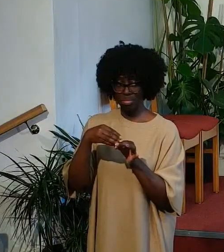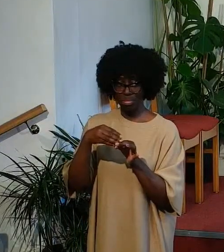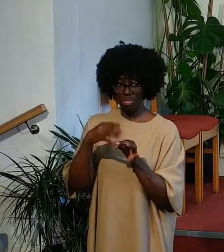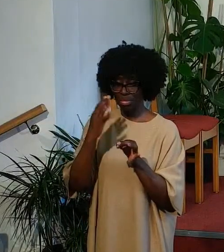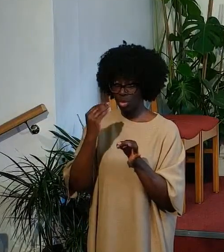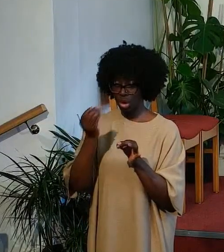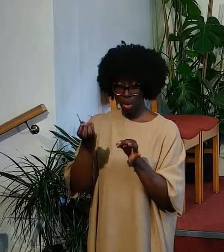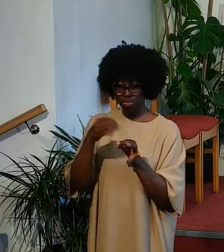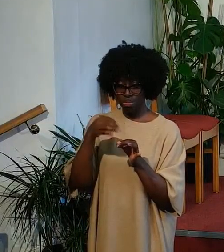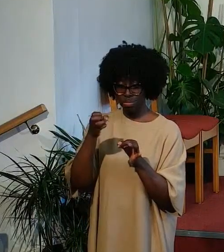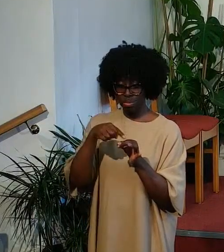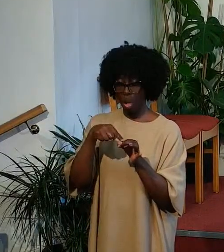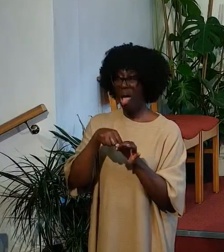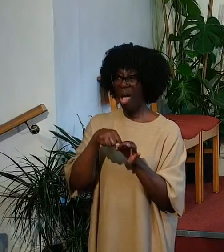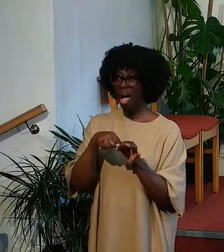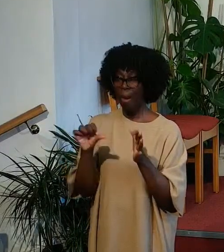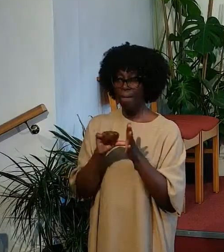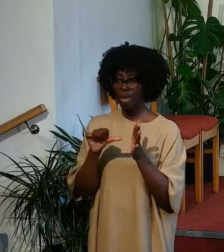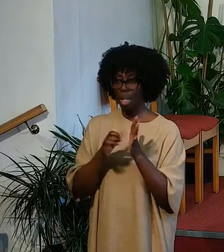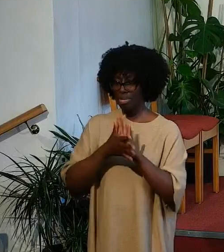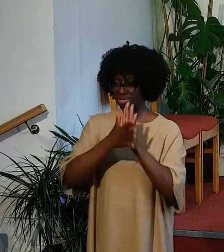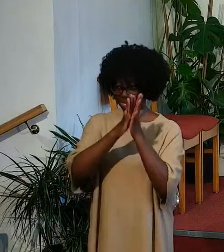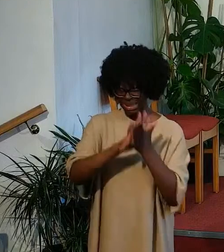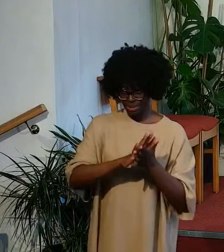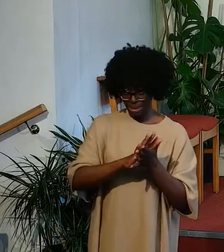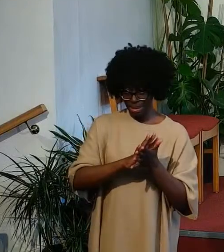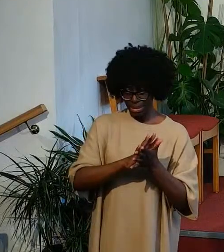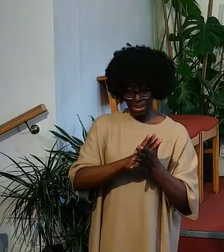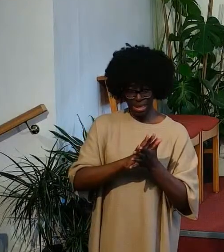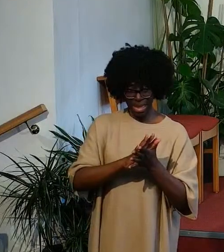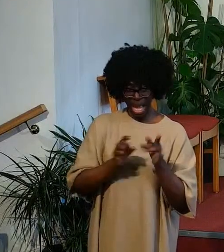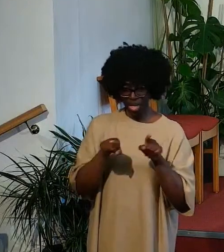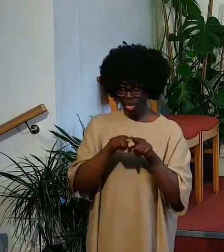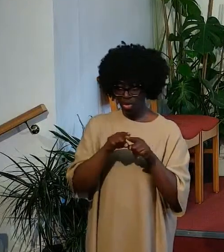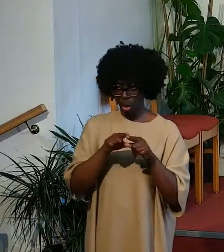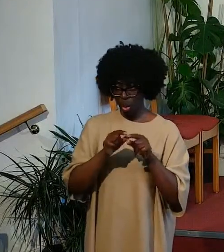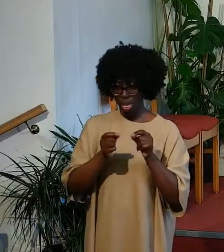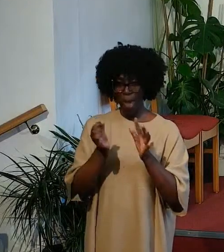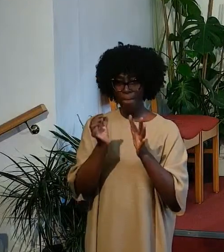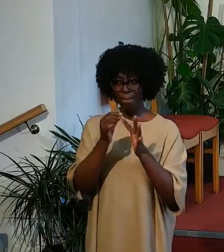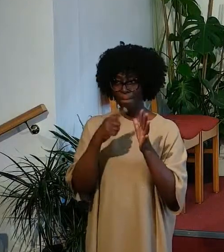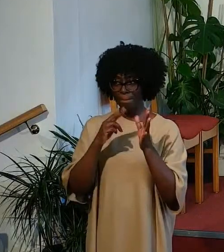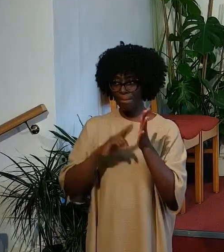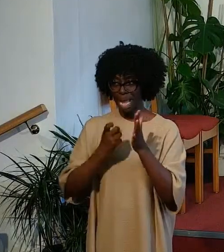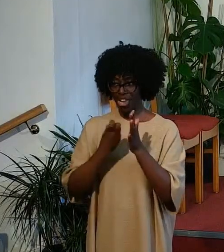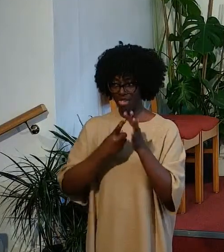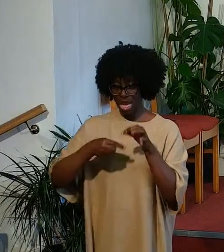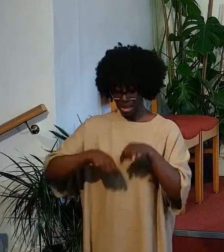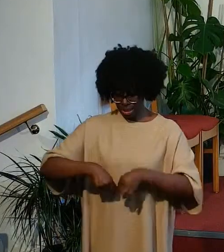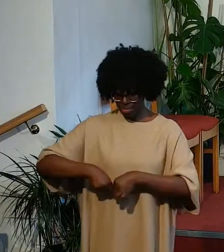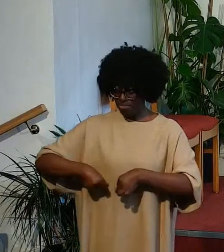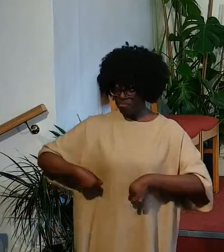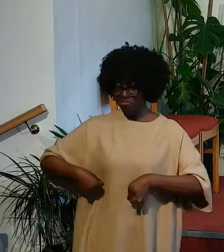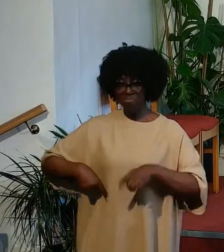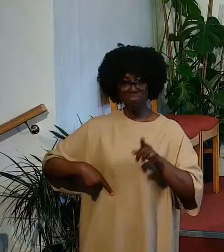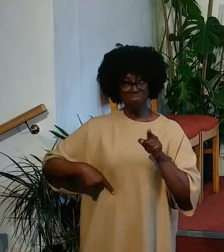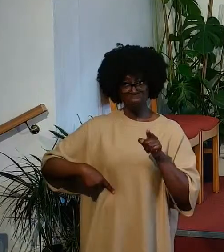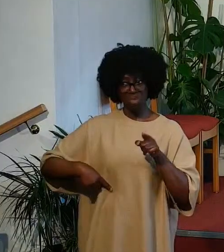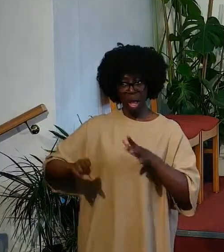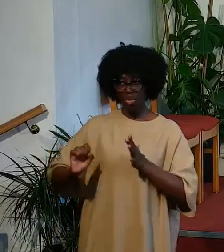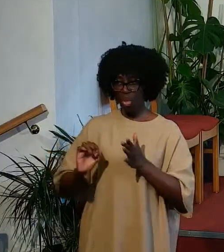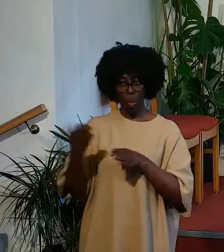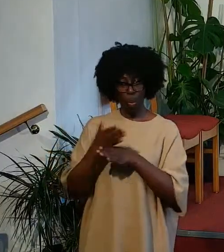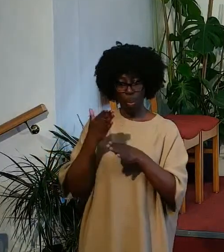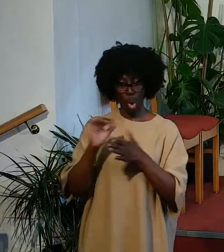your pancreas, but other cells like the muscle, but we're also seeing that it's happening in the brain as well. So instead of glucose entering the cells, the glucose